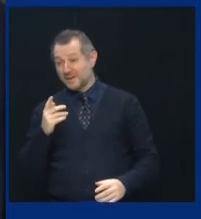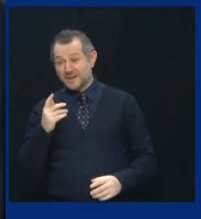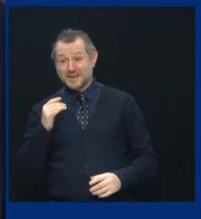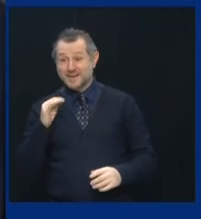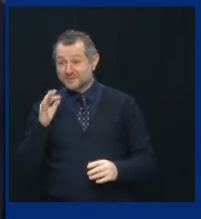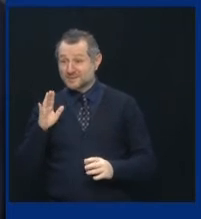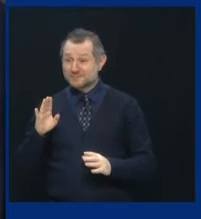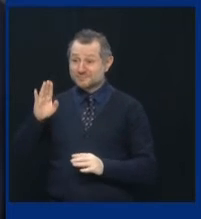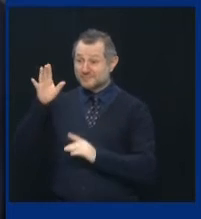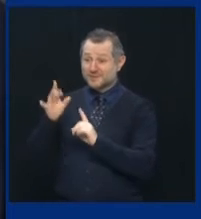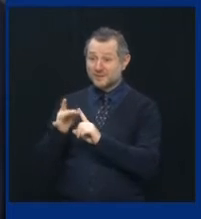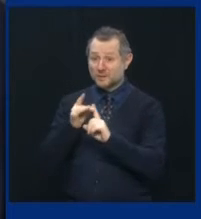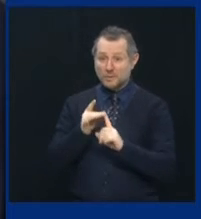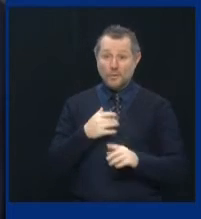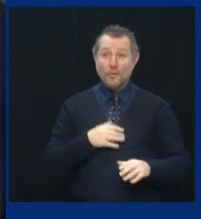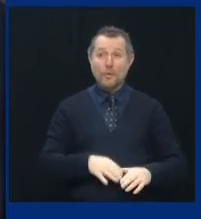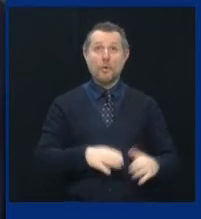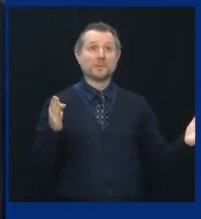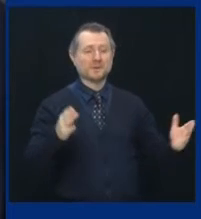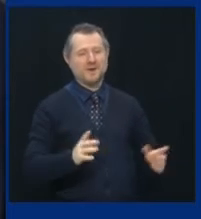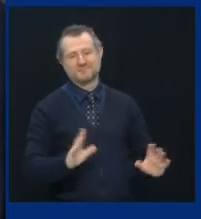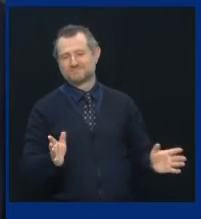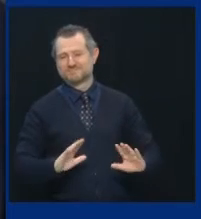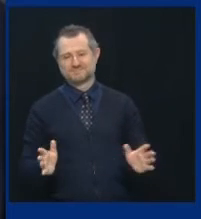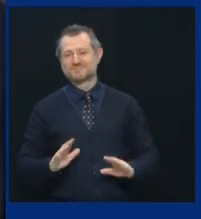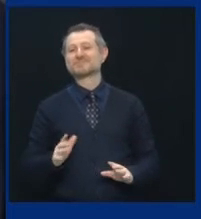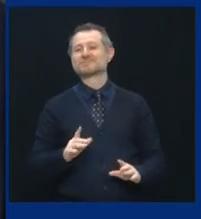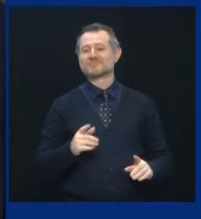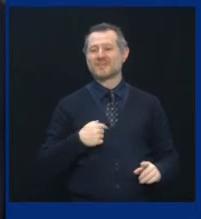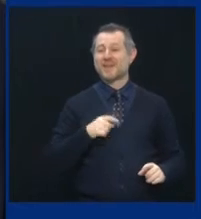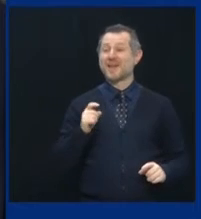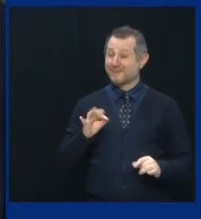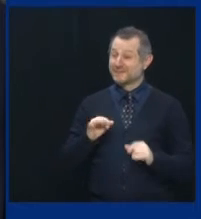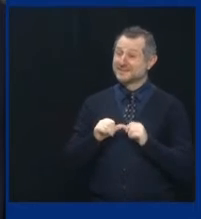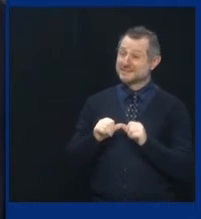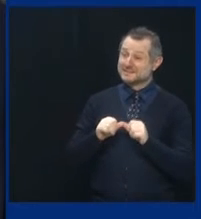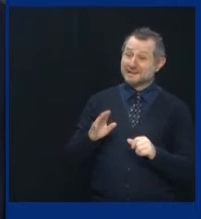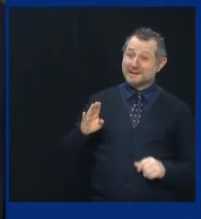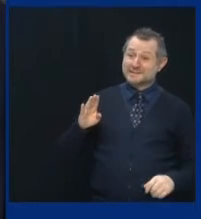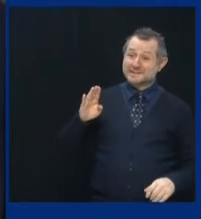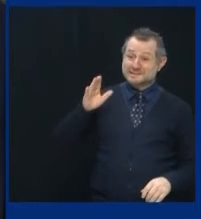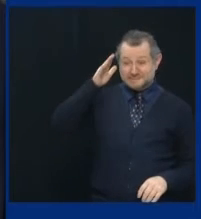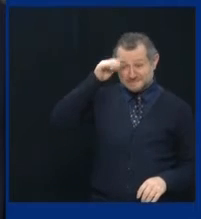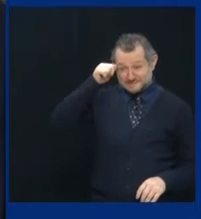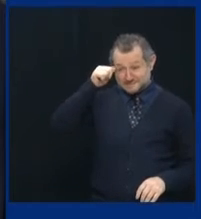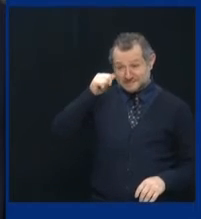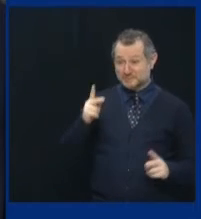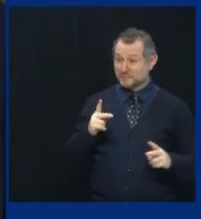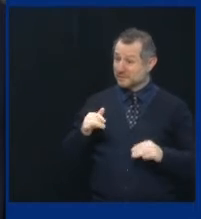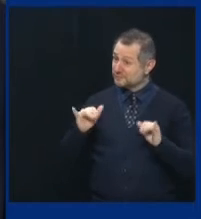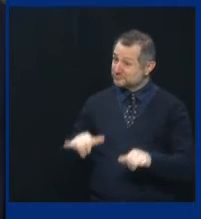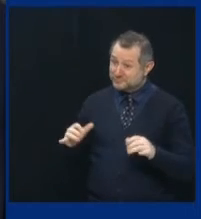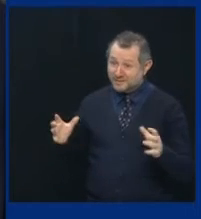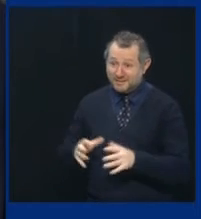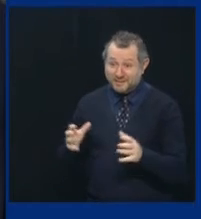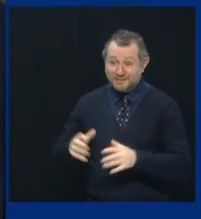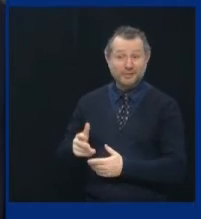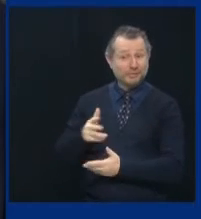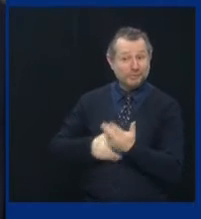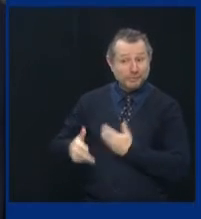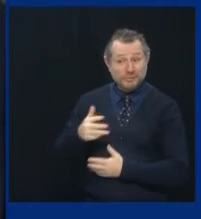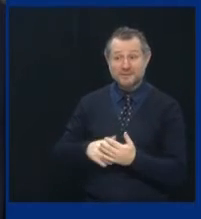up. And if it keeps going up, and social gatherings are 75% of the